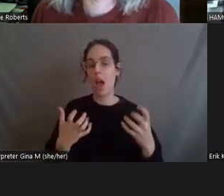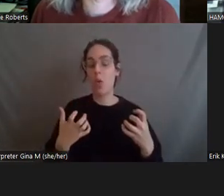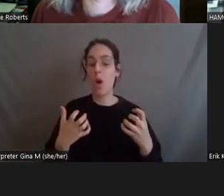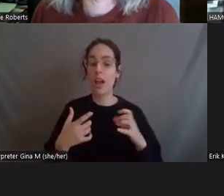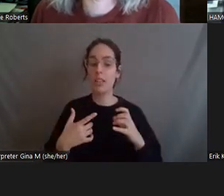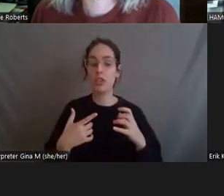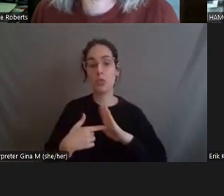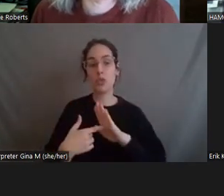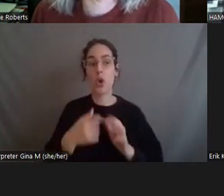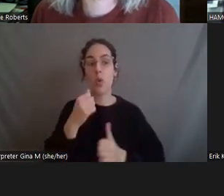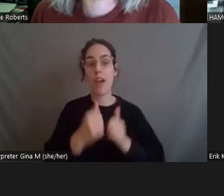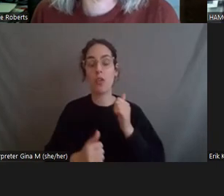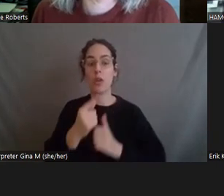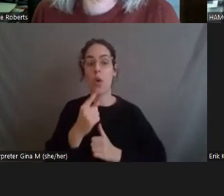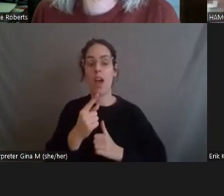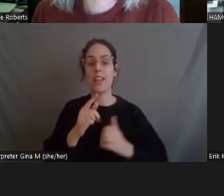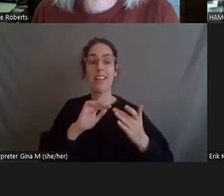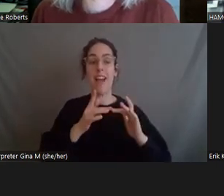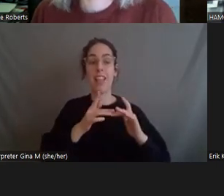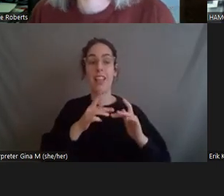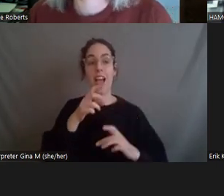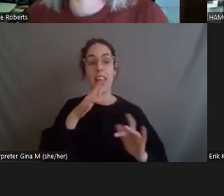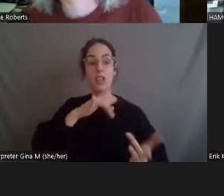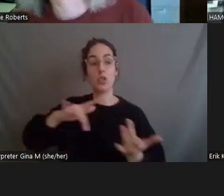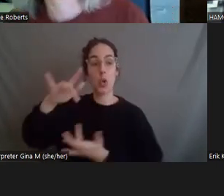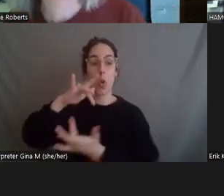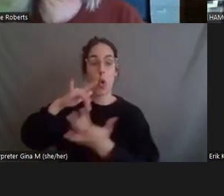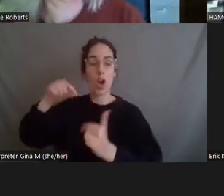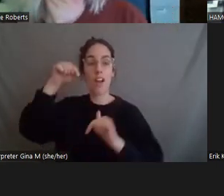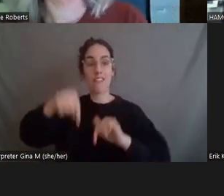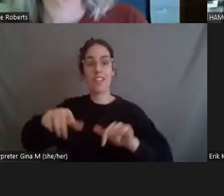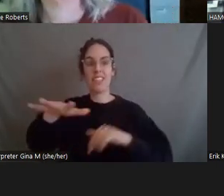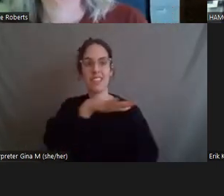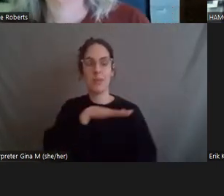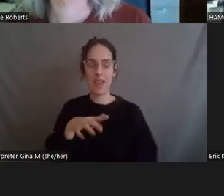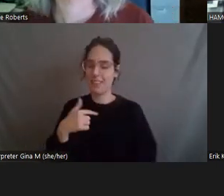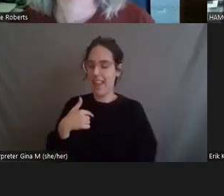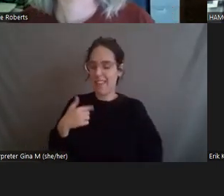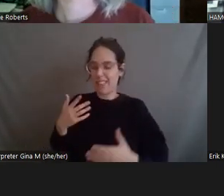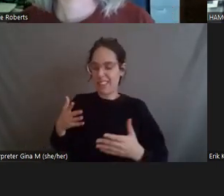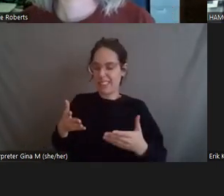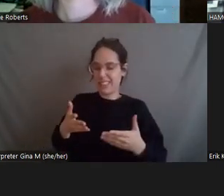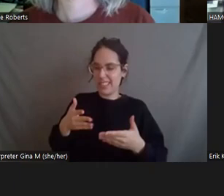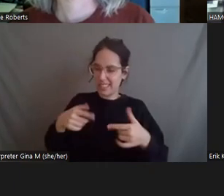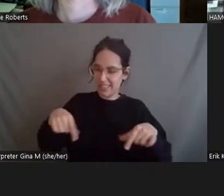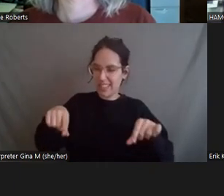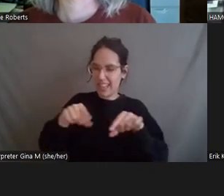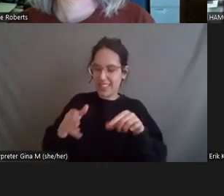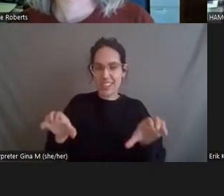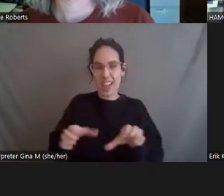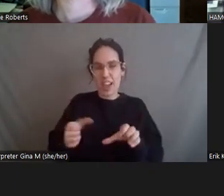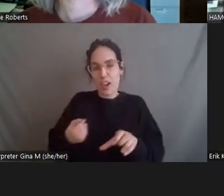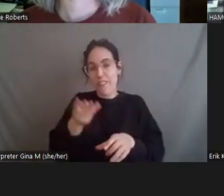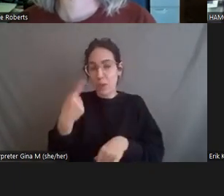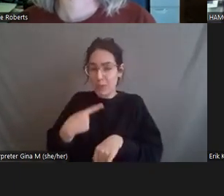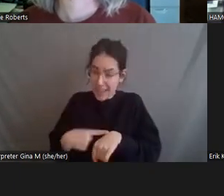tour of the space. And so I've done this a couple times already kind of during the past year, so I haven't mastered